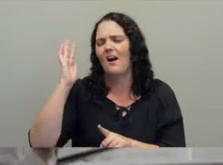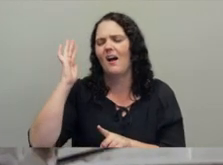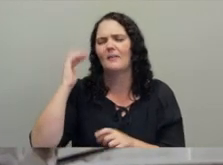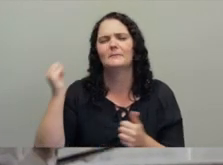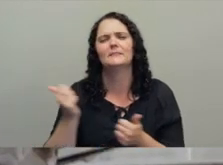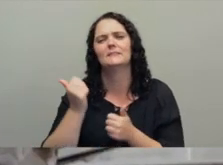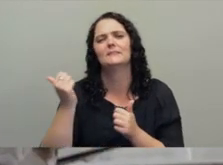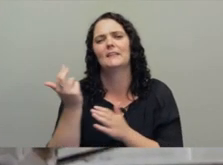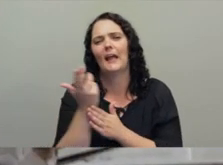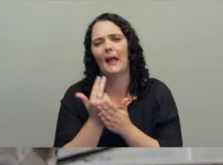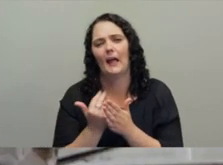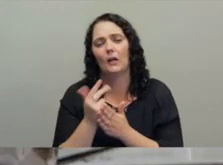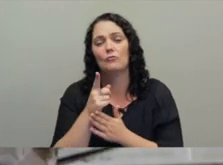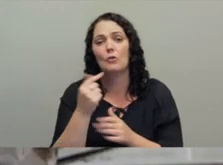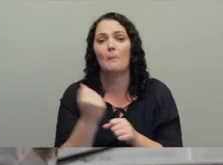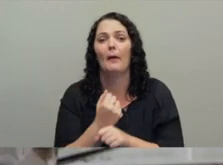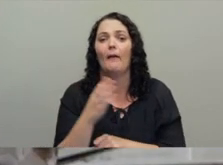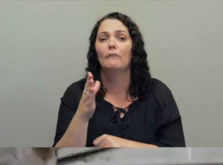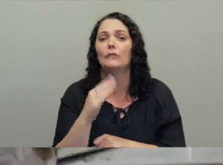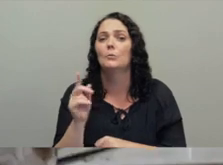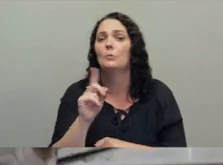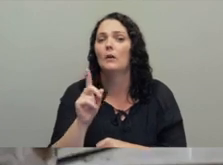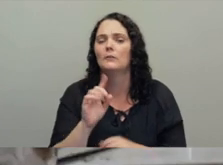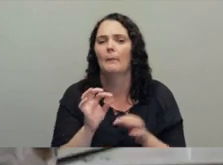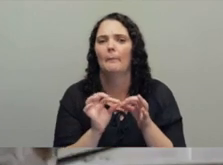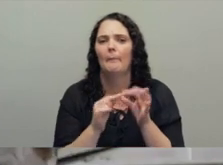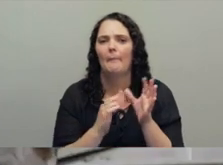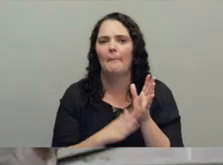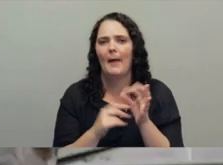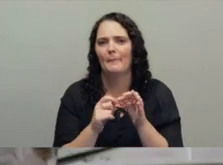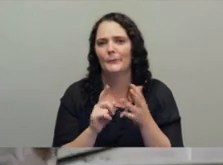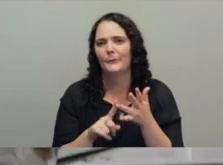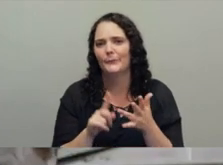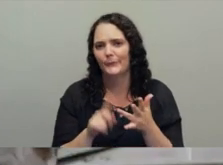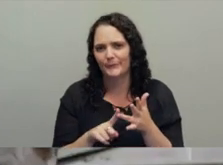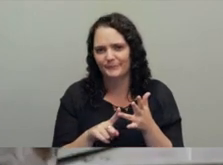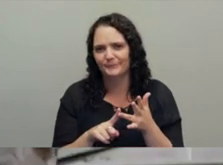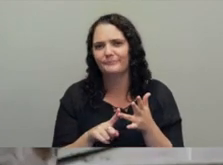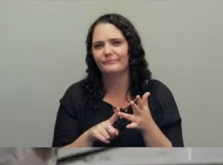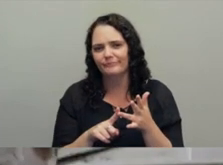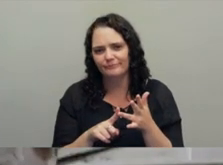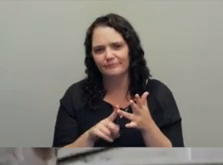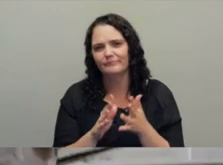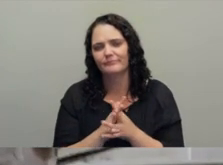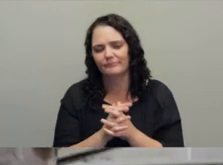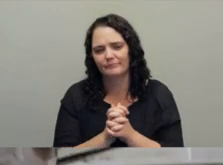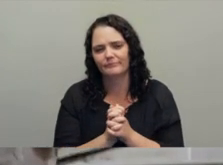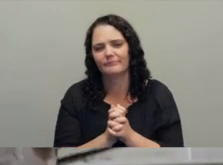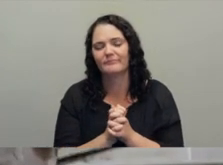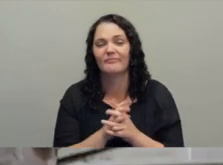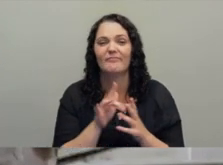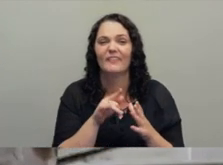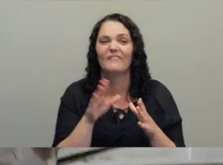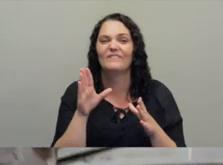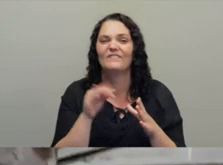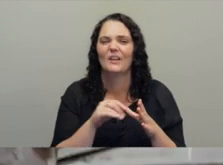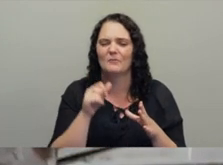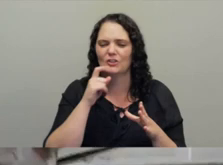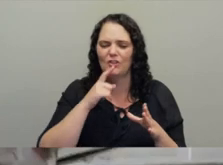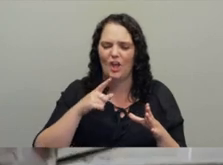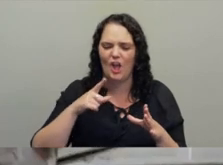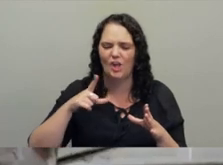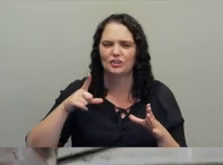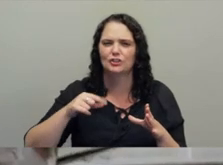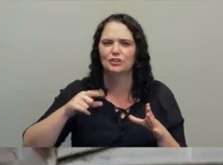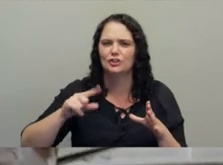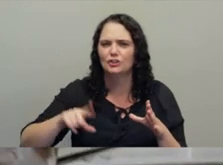bamboo, and any piece of bamboo you have laying around the house will work. I've got one here, which I made out of a bamboo chopstick